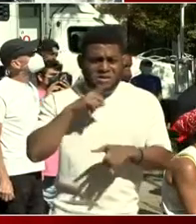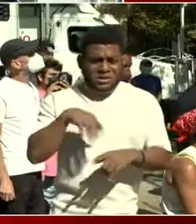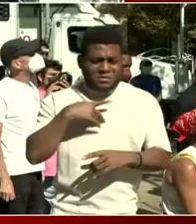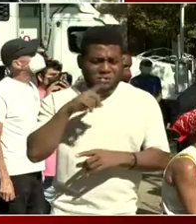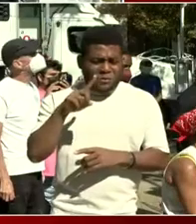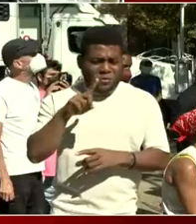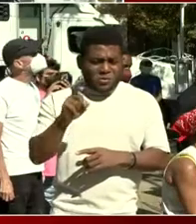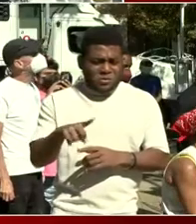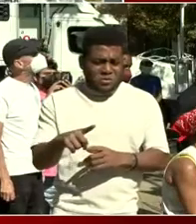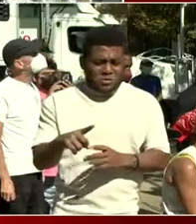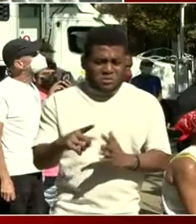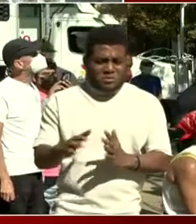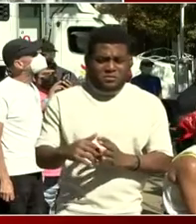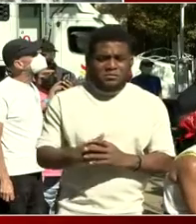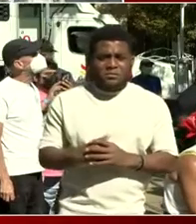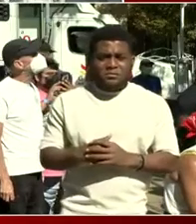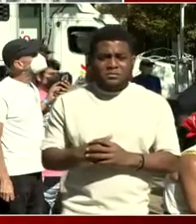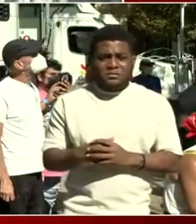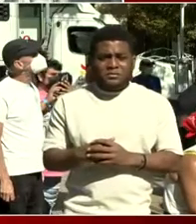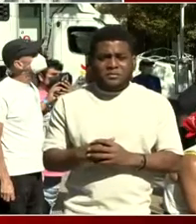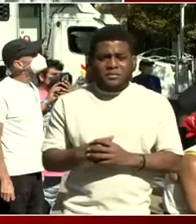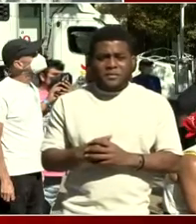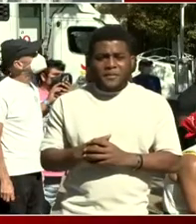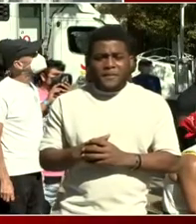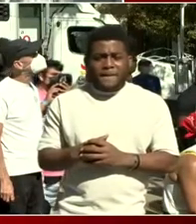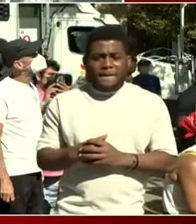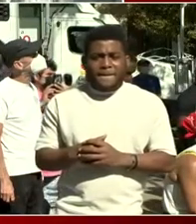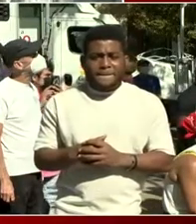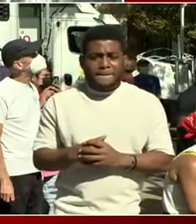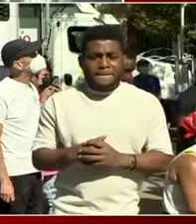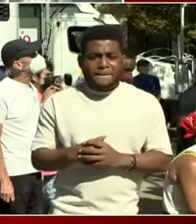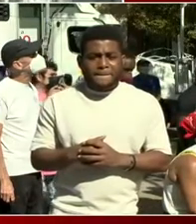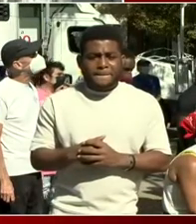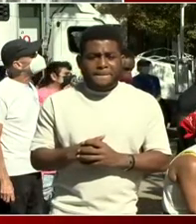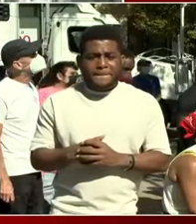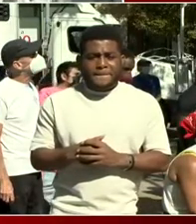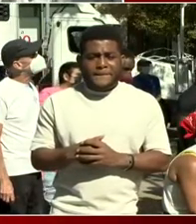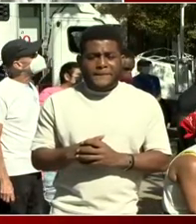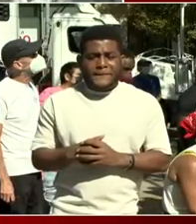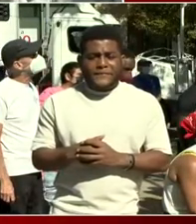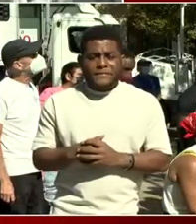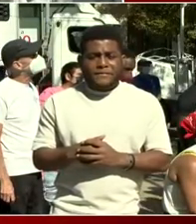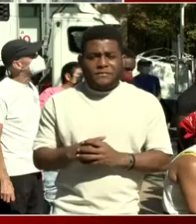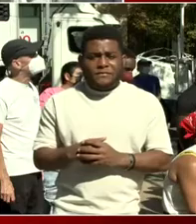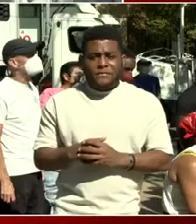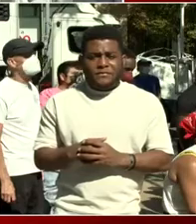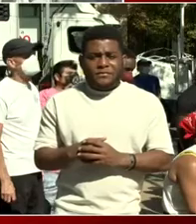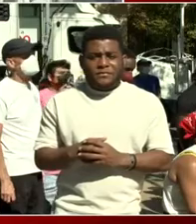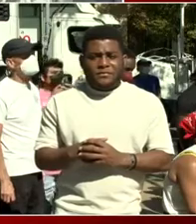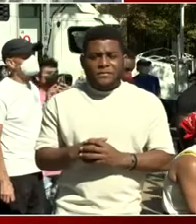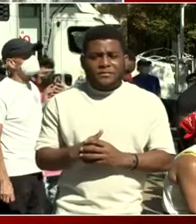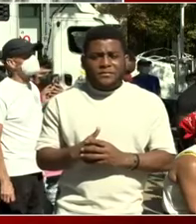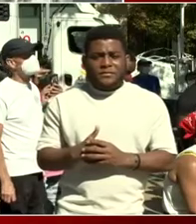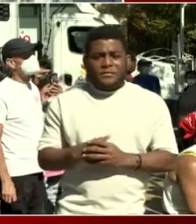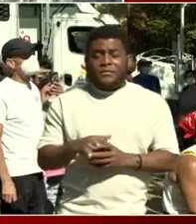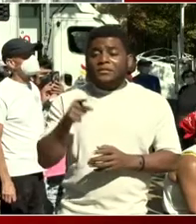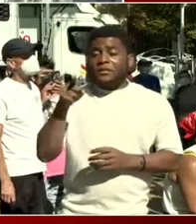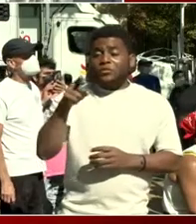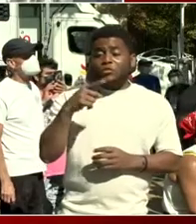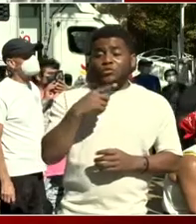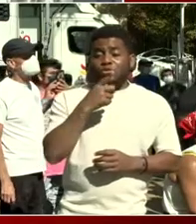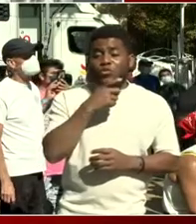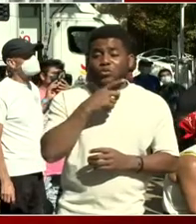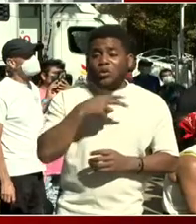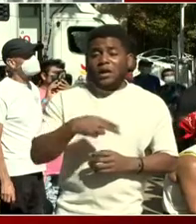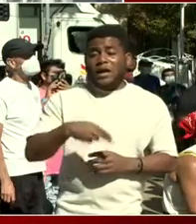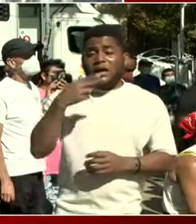But basically, you mentioned that the Fall Crime Prevention Initiative is going to be focusing on people at high risk for being involved in violence. What